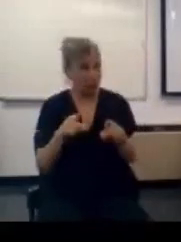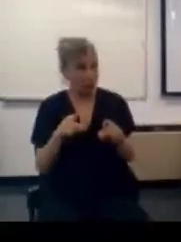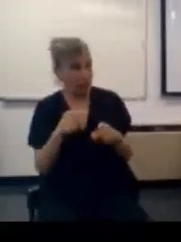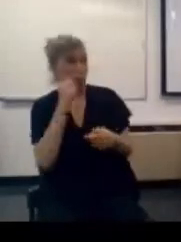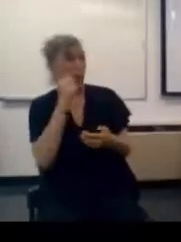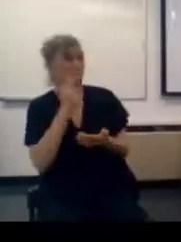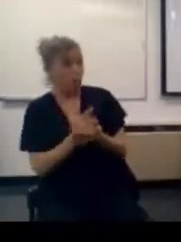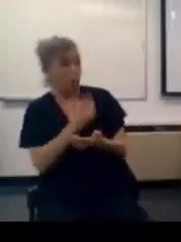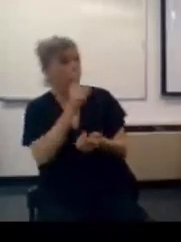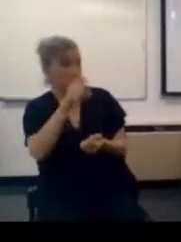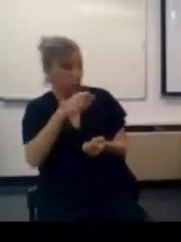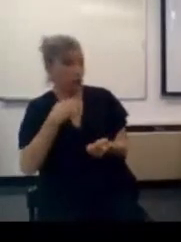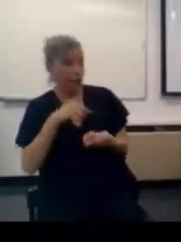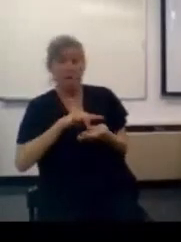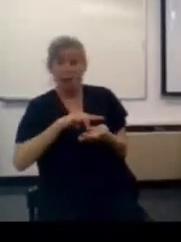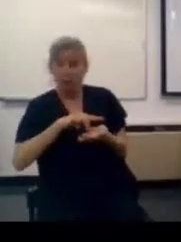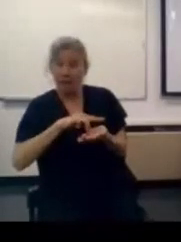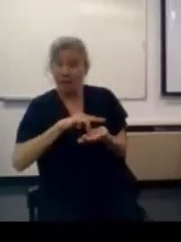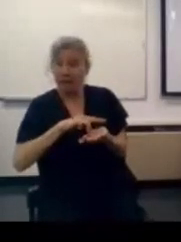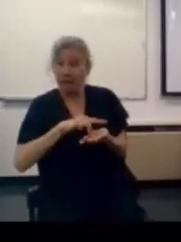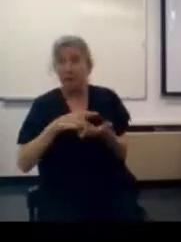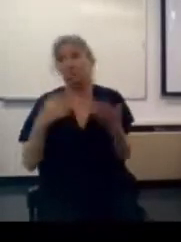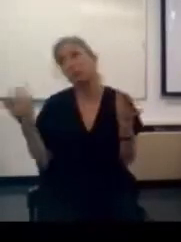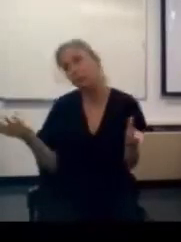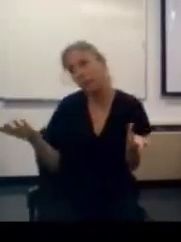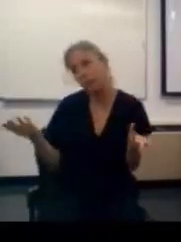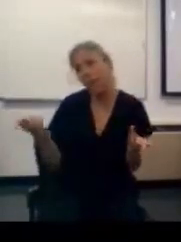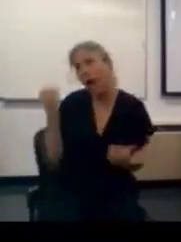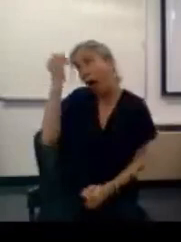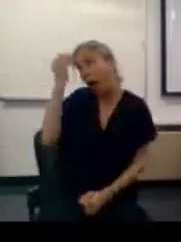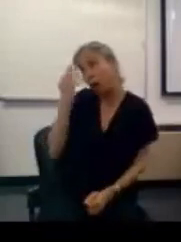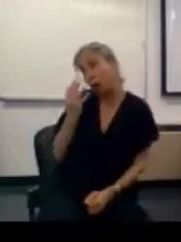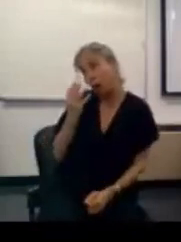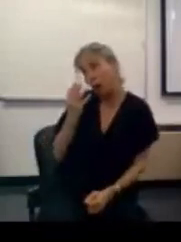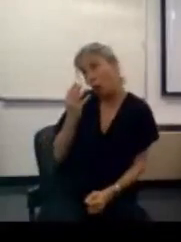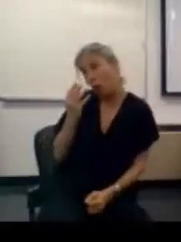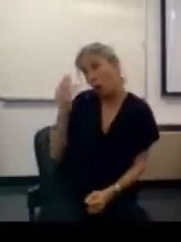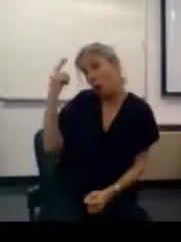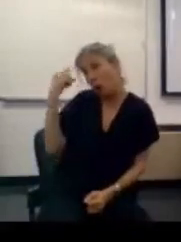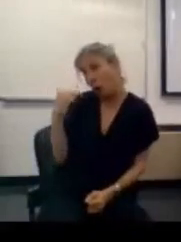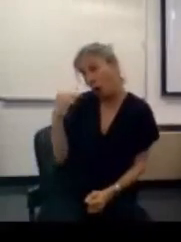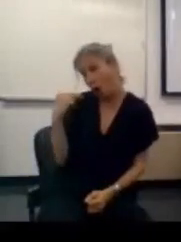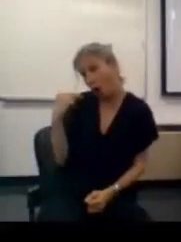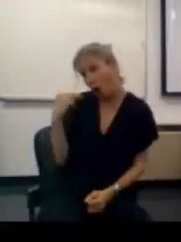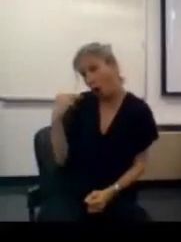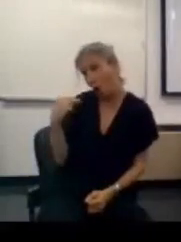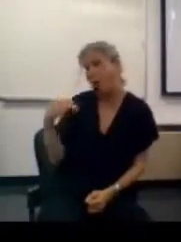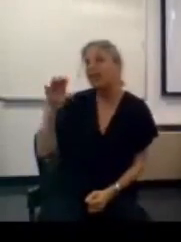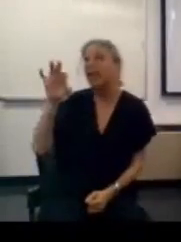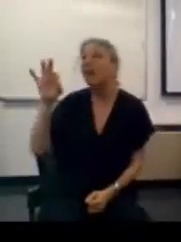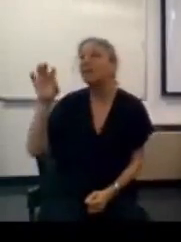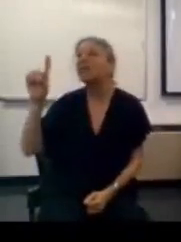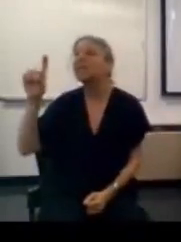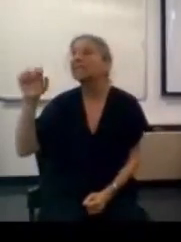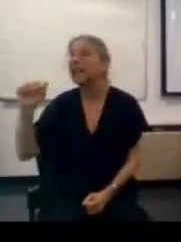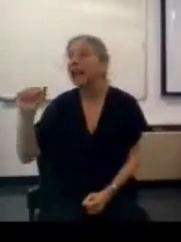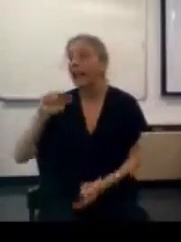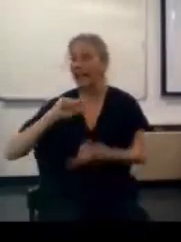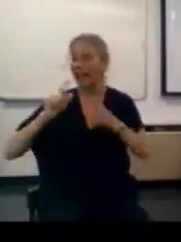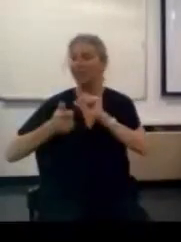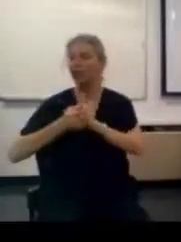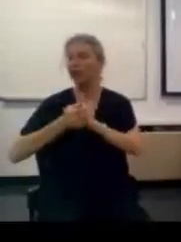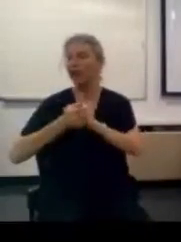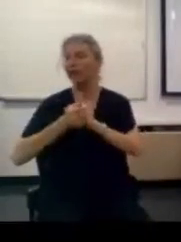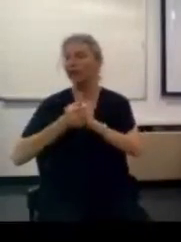goes, I agree with you. You should get this medicine. You should. And I said, well, I was told, and he said, the Federal